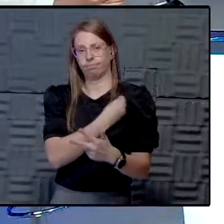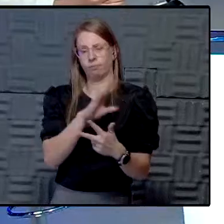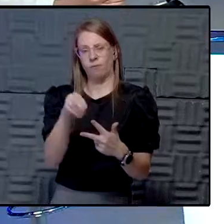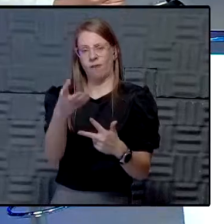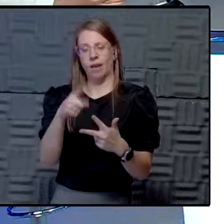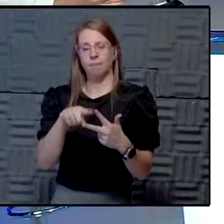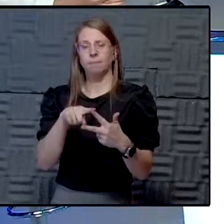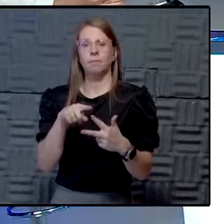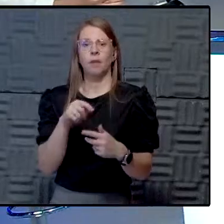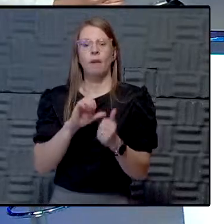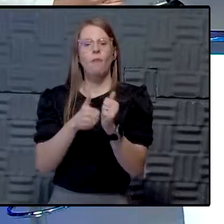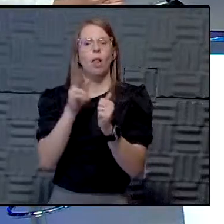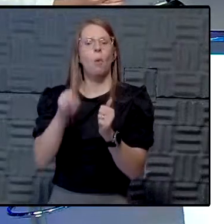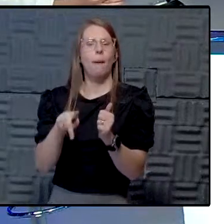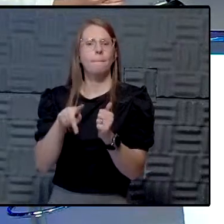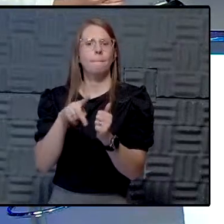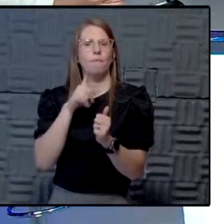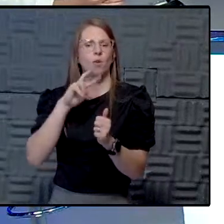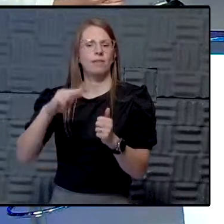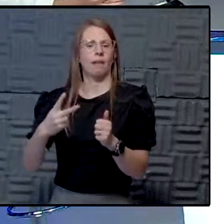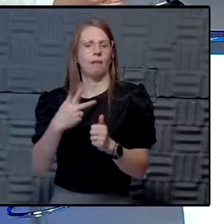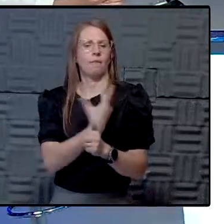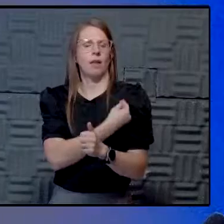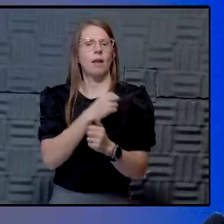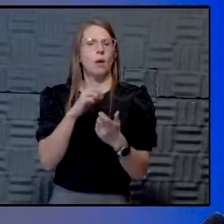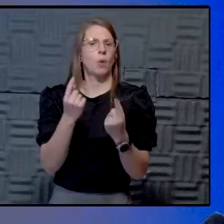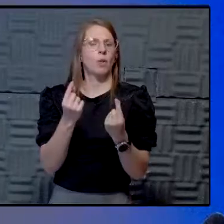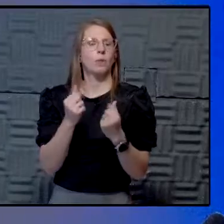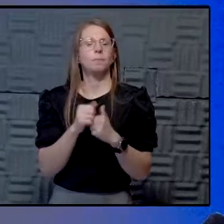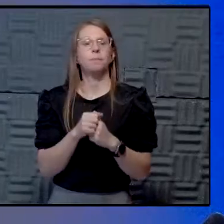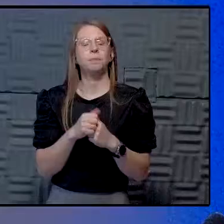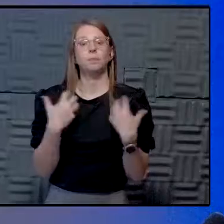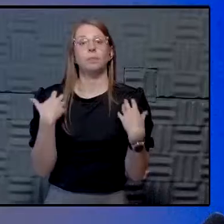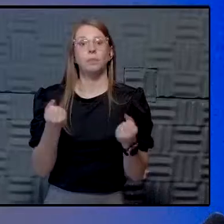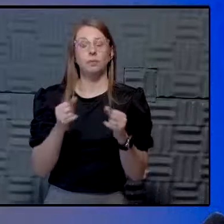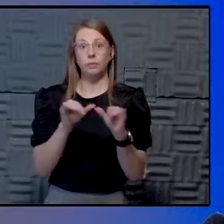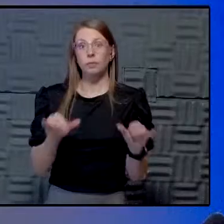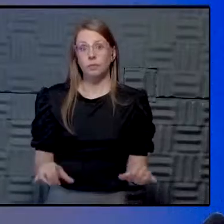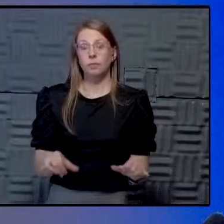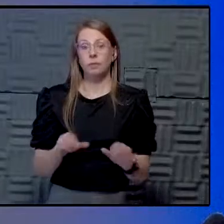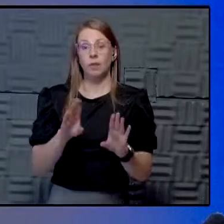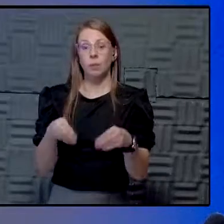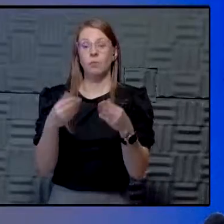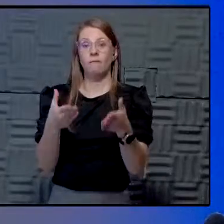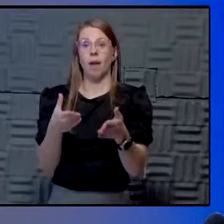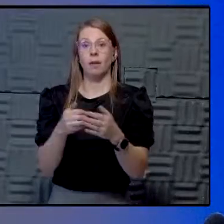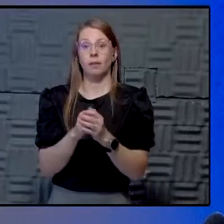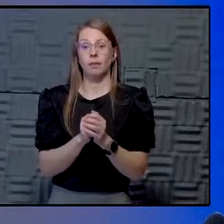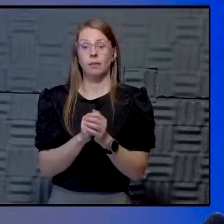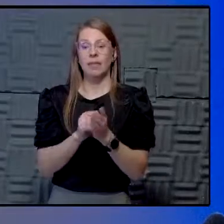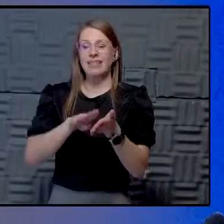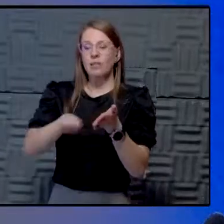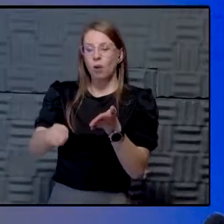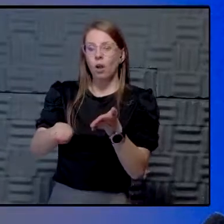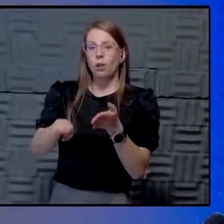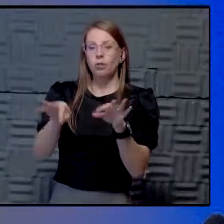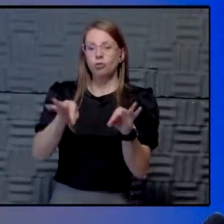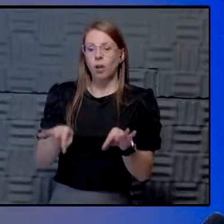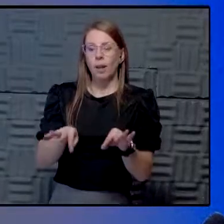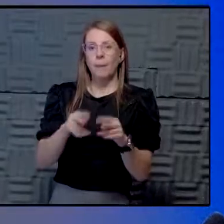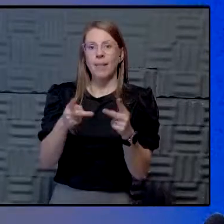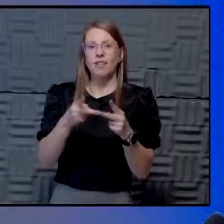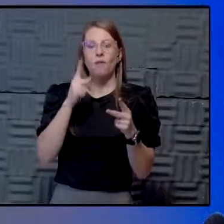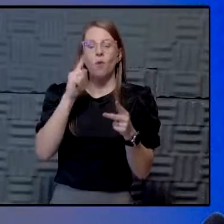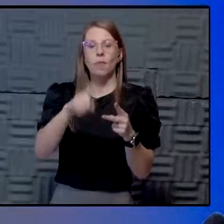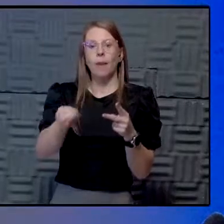how do you arrange for follow-up vaccines? The health system is providing in the discharge instructions places for them to